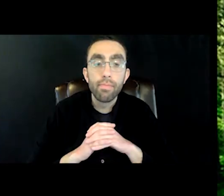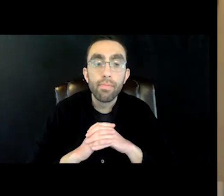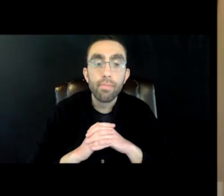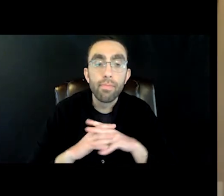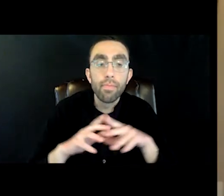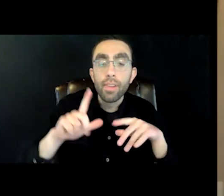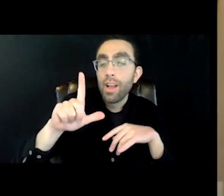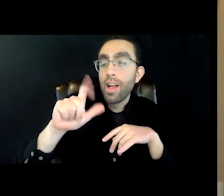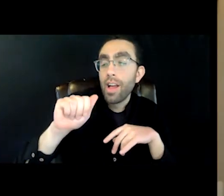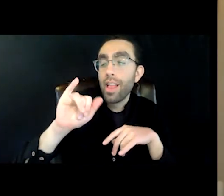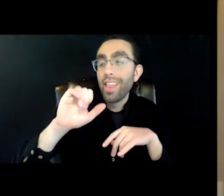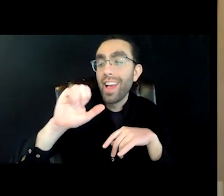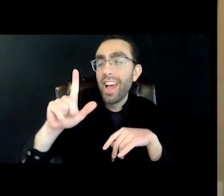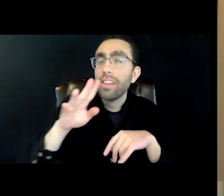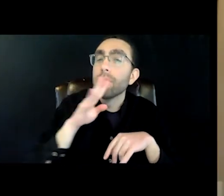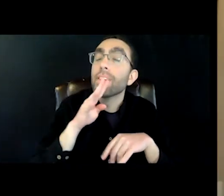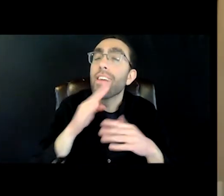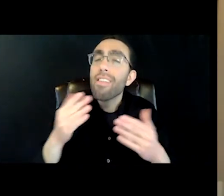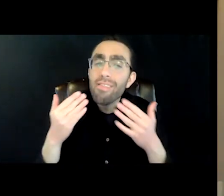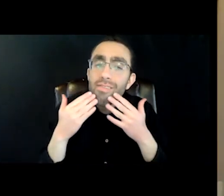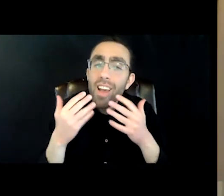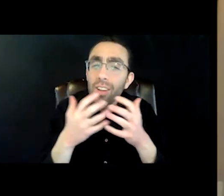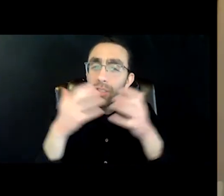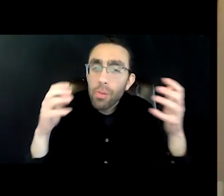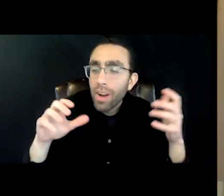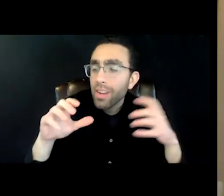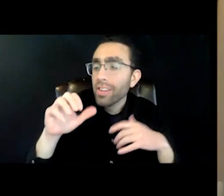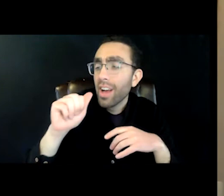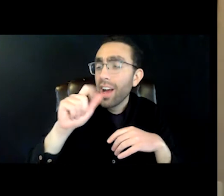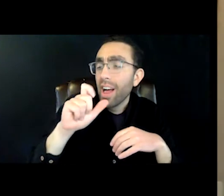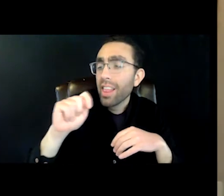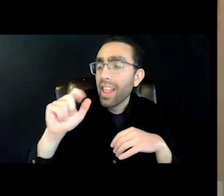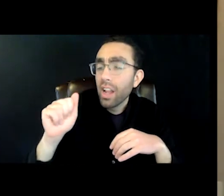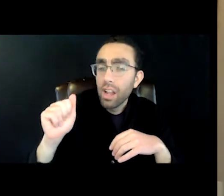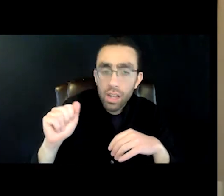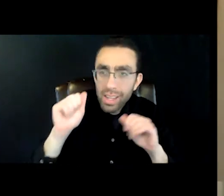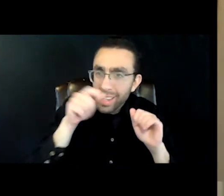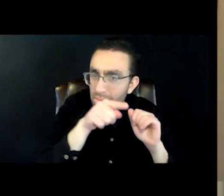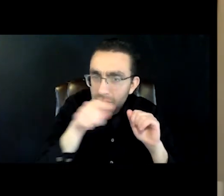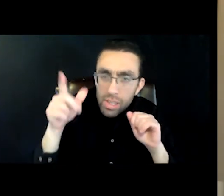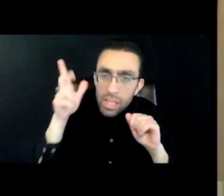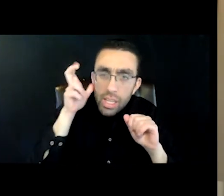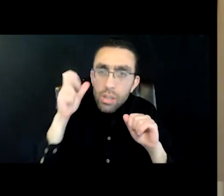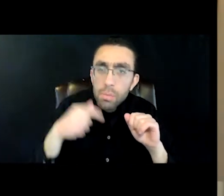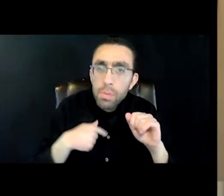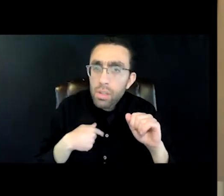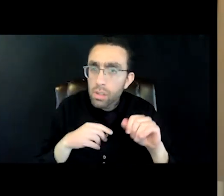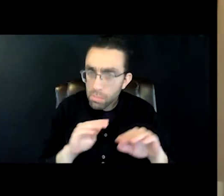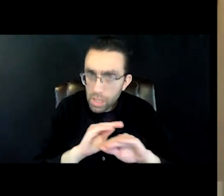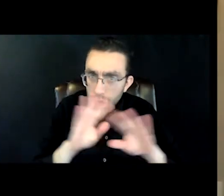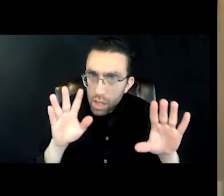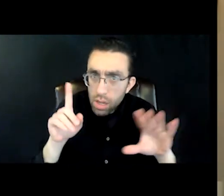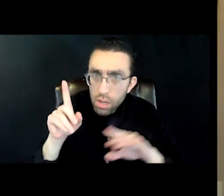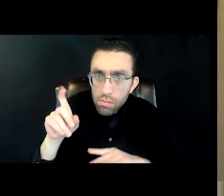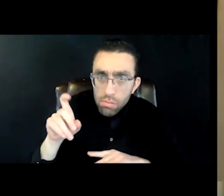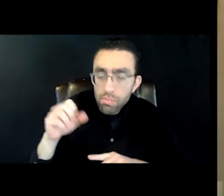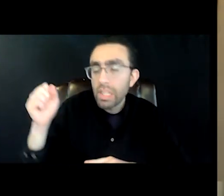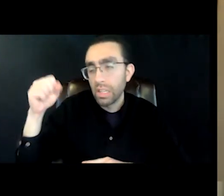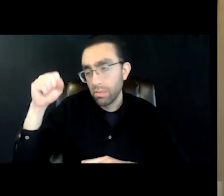Thank you so much, Aletta. Can y'all hear me? Can you hear me, Aletta? Yeah, okay. Thank